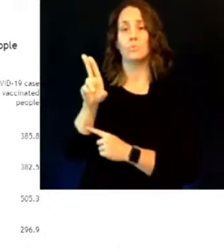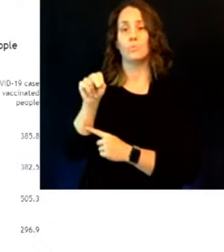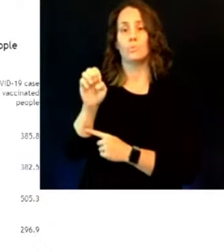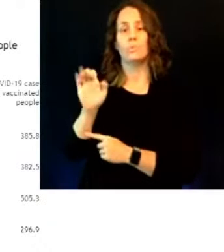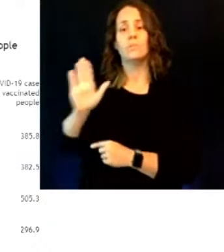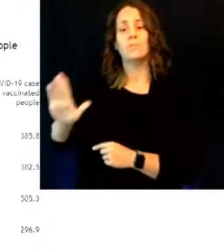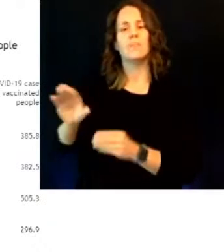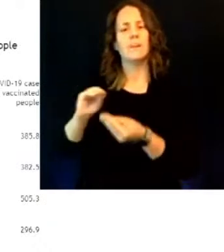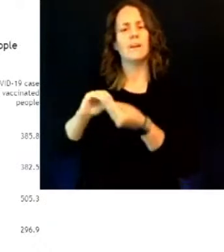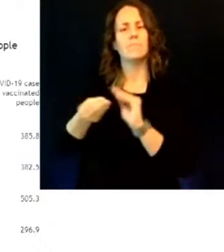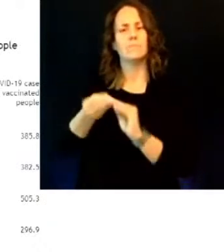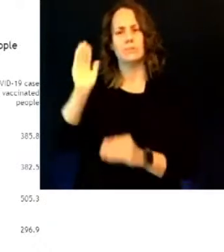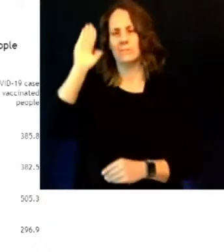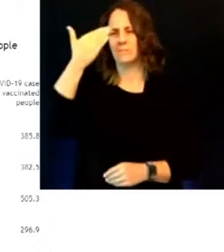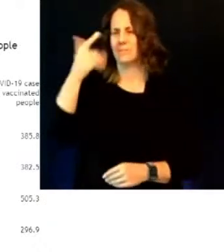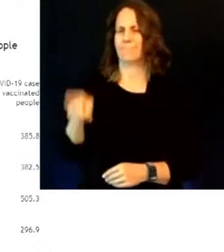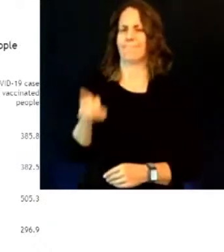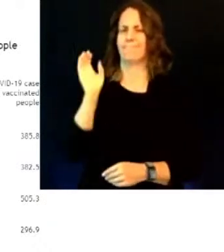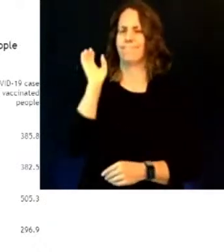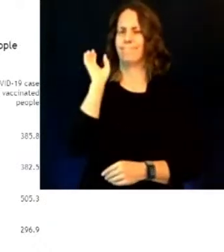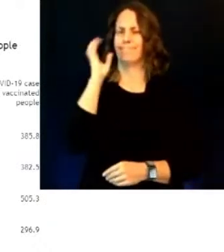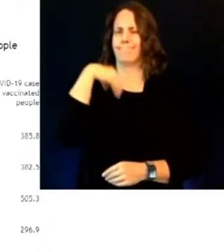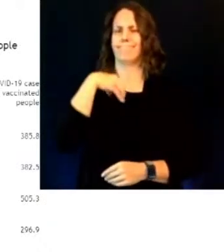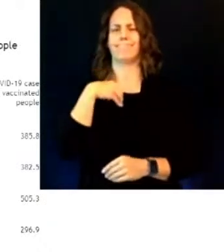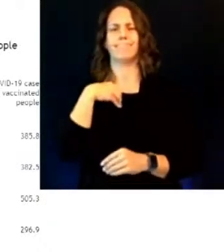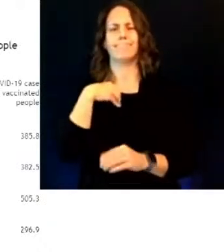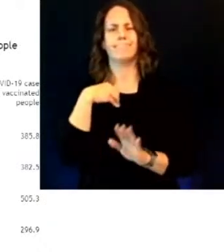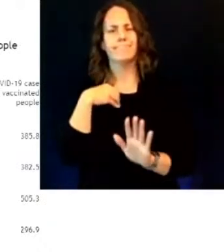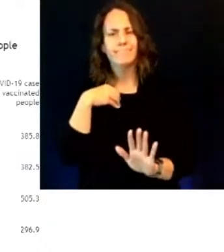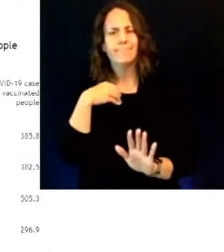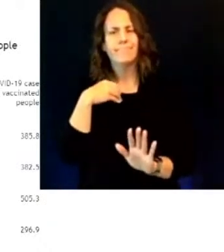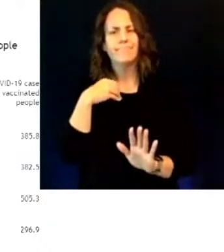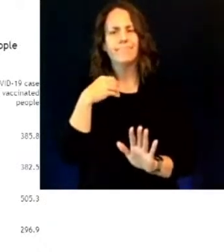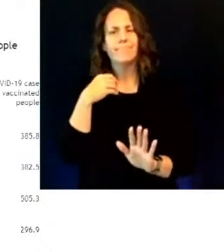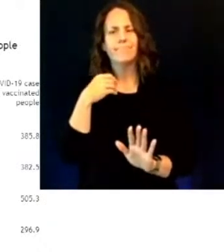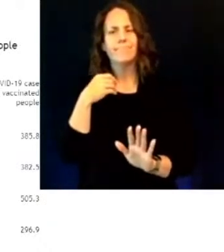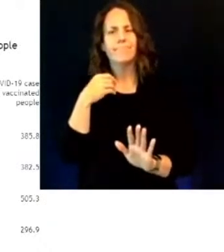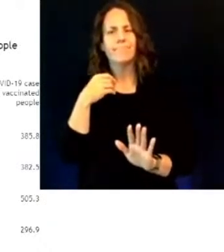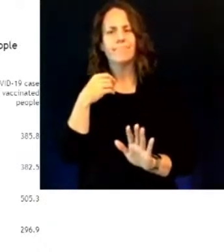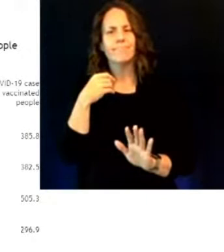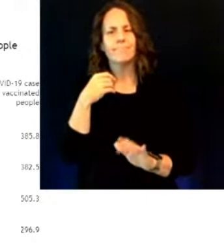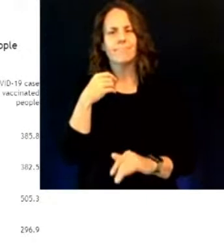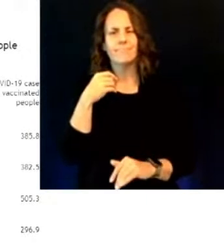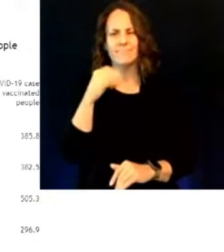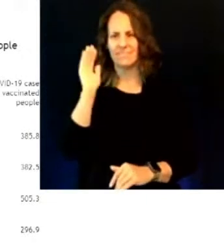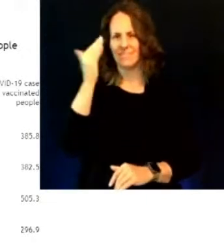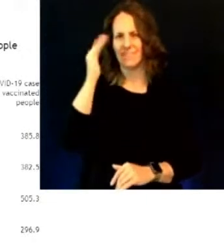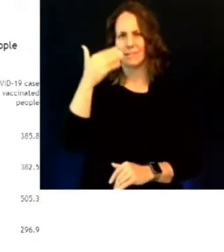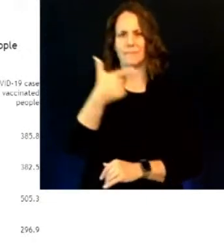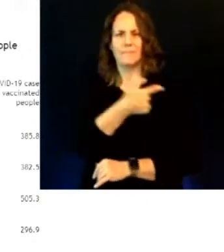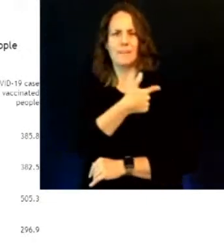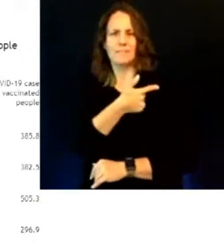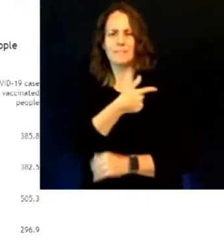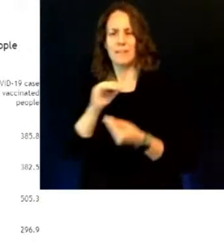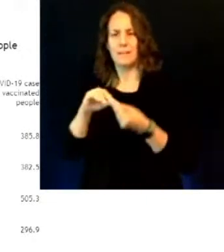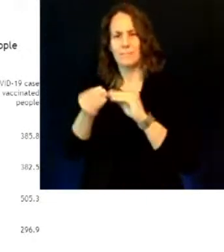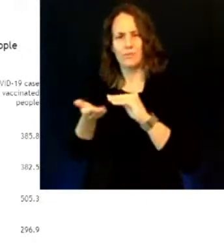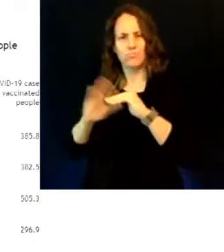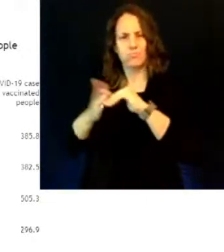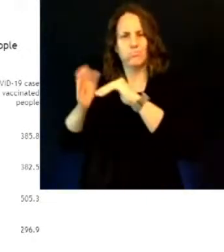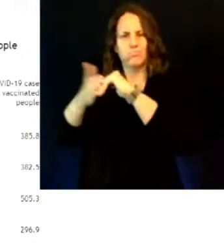also the increasing vaccination percentage over time. So we want to point out that June does look different because of